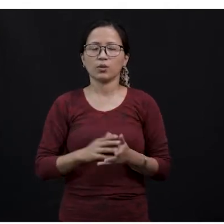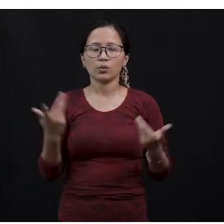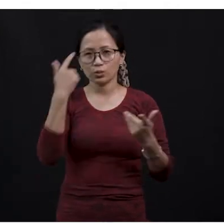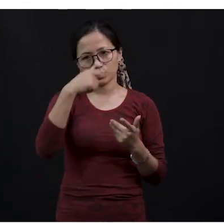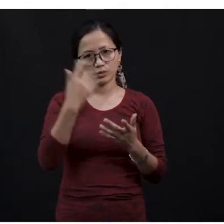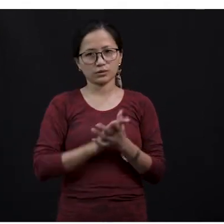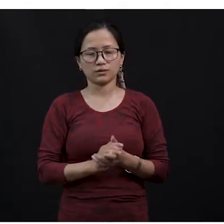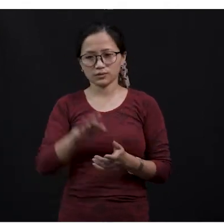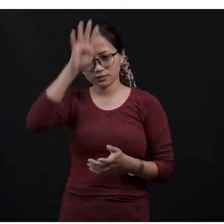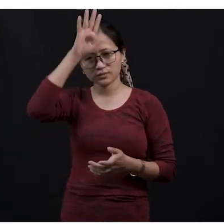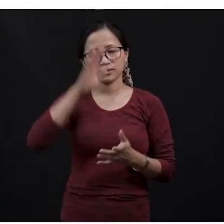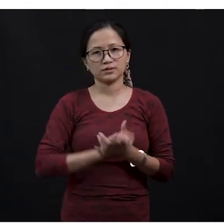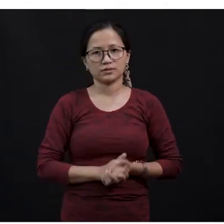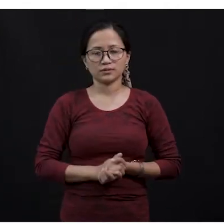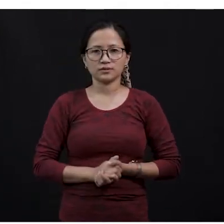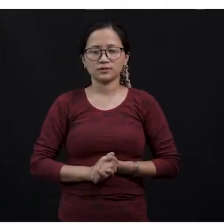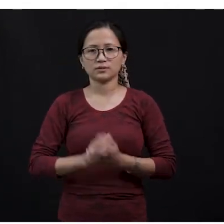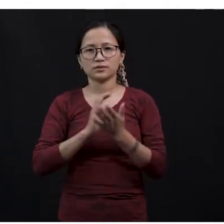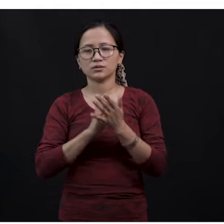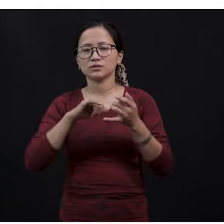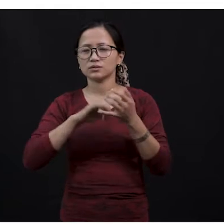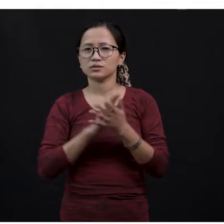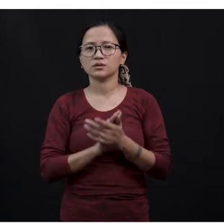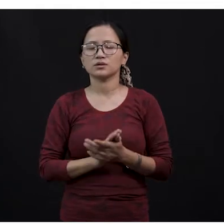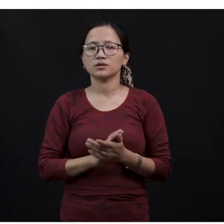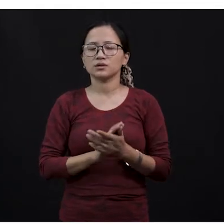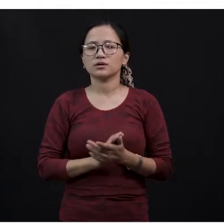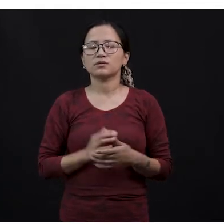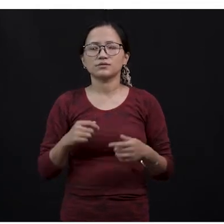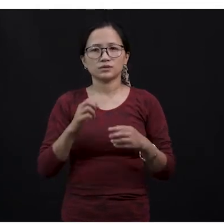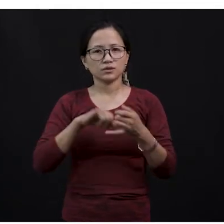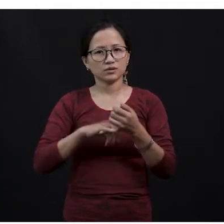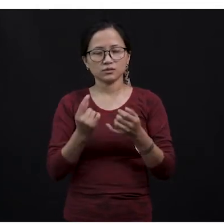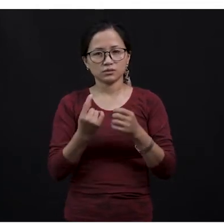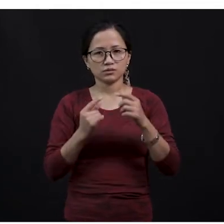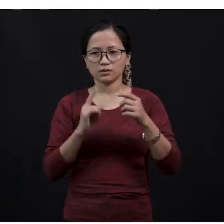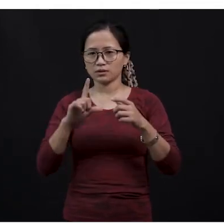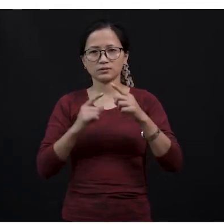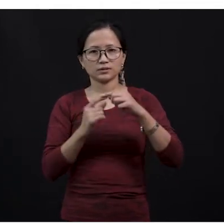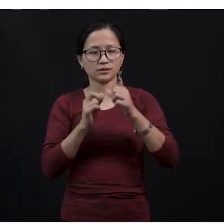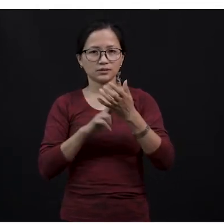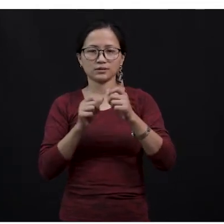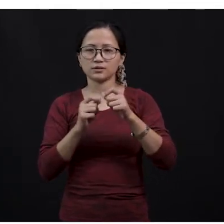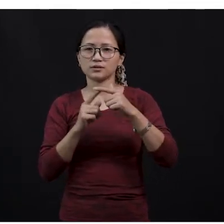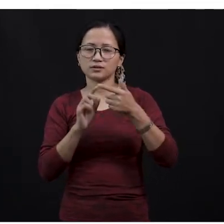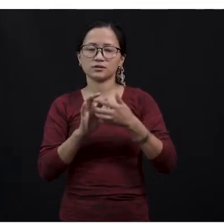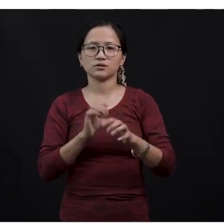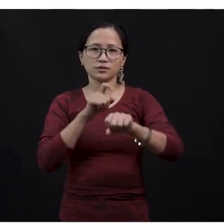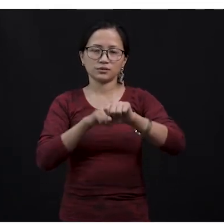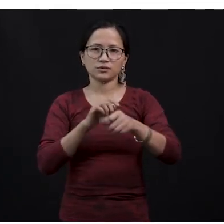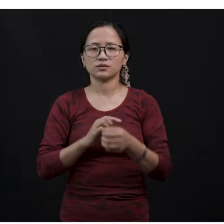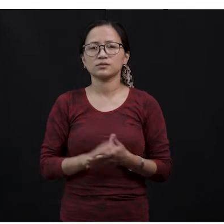but they were known as sultans, hence the Sultanate period. The power structure was